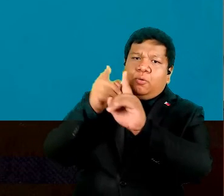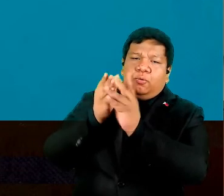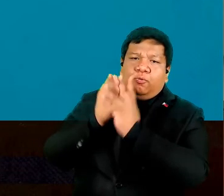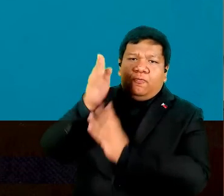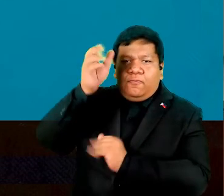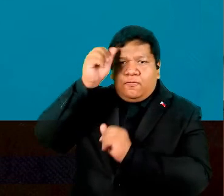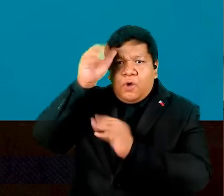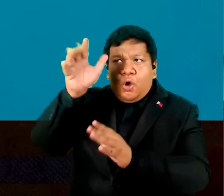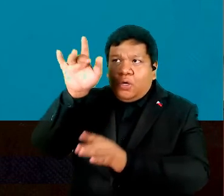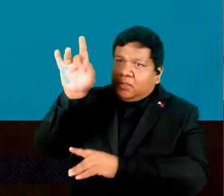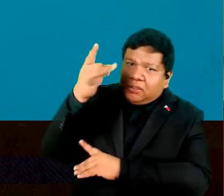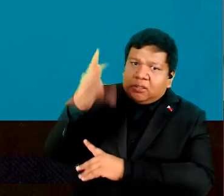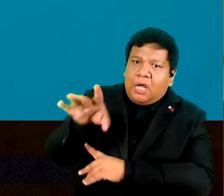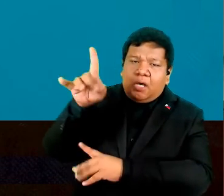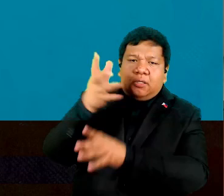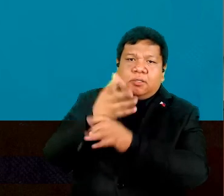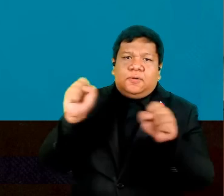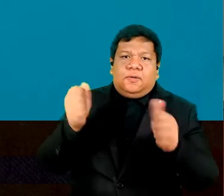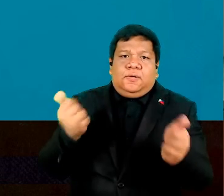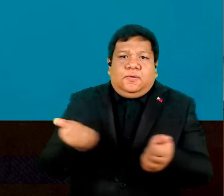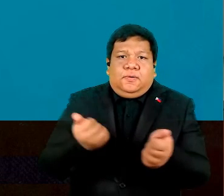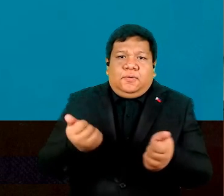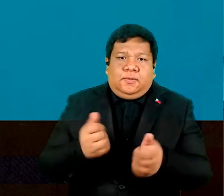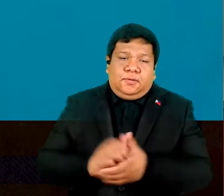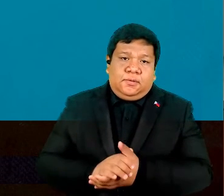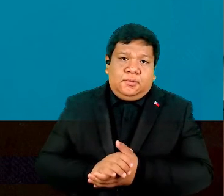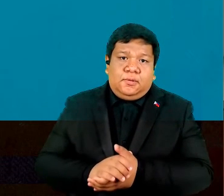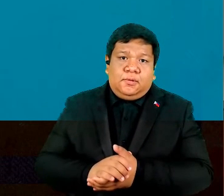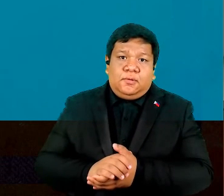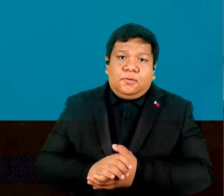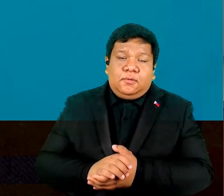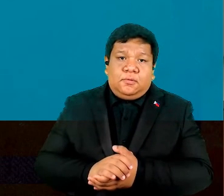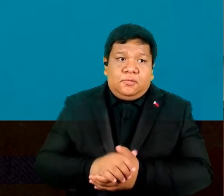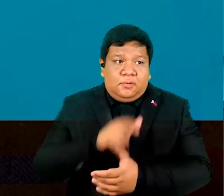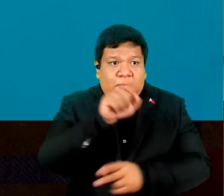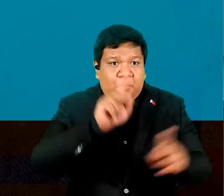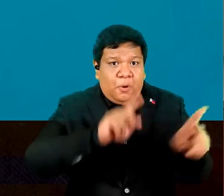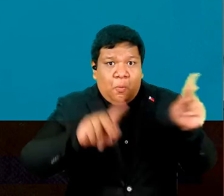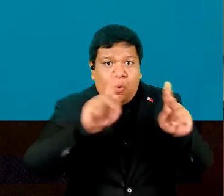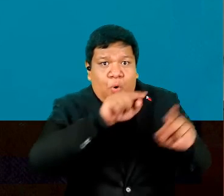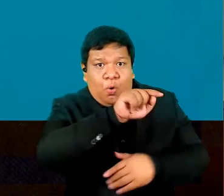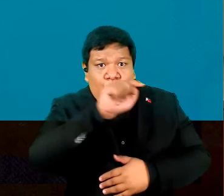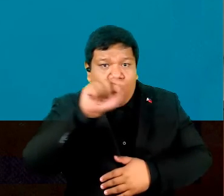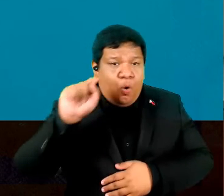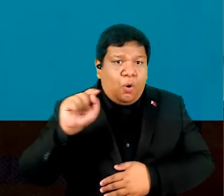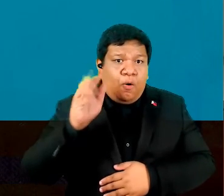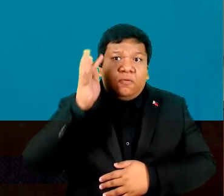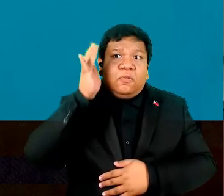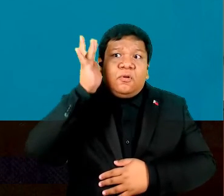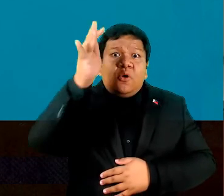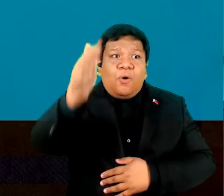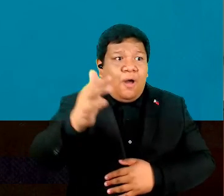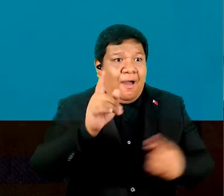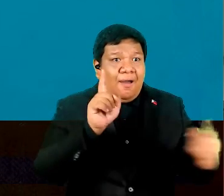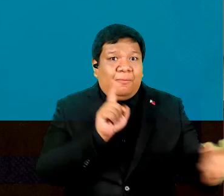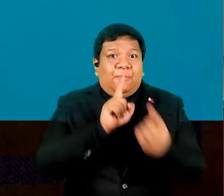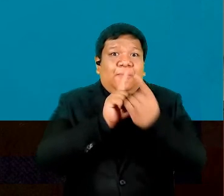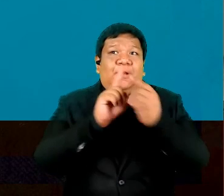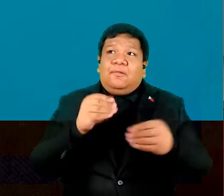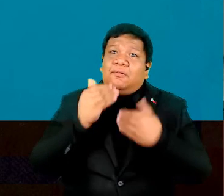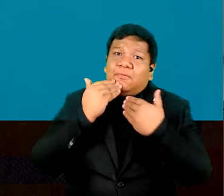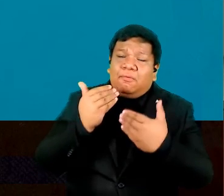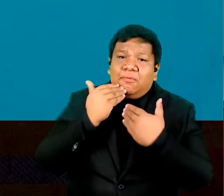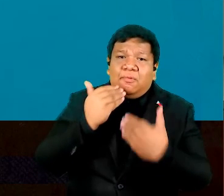Father, who is the only salvation available. Those souls of people who will someday greet you